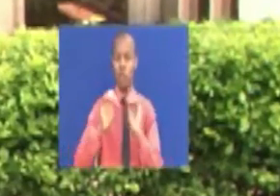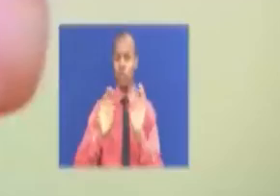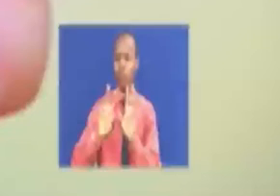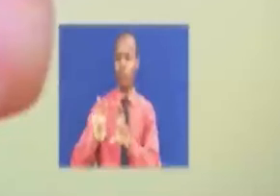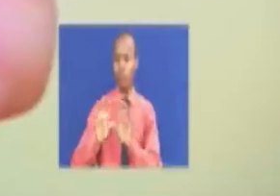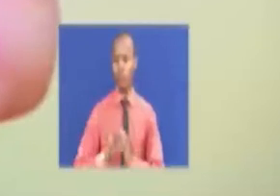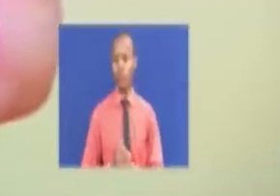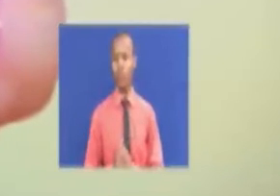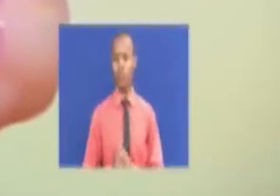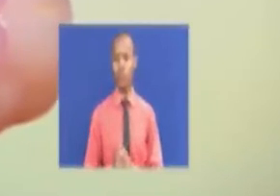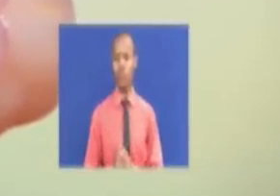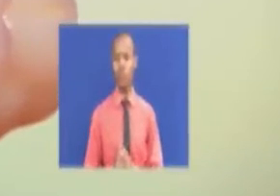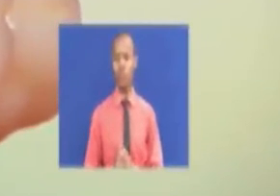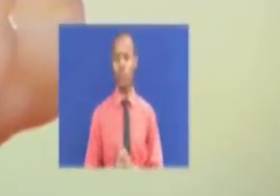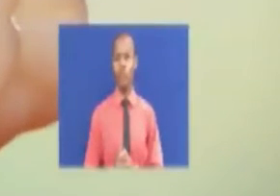look.